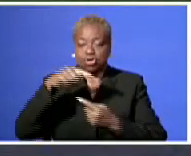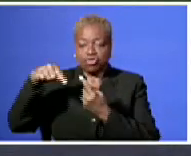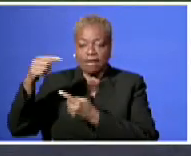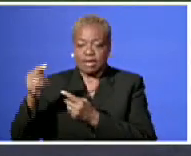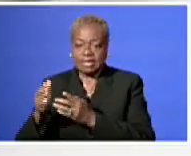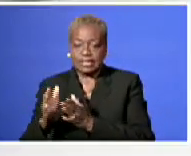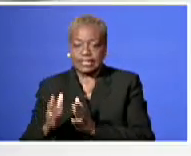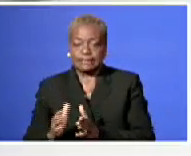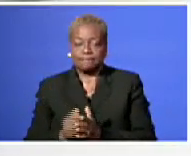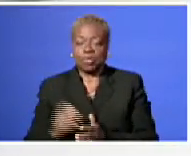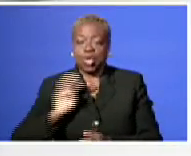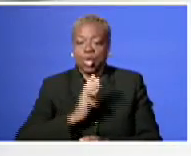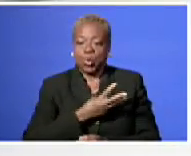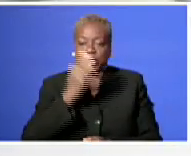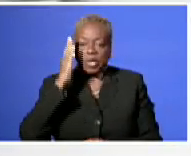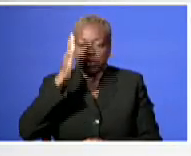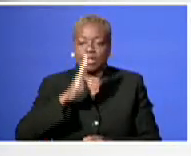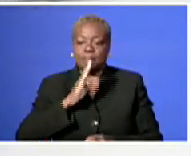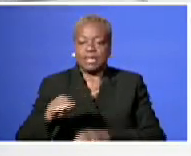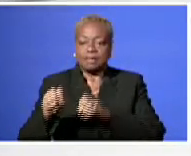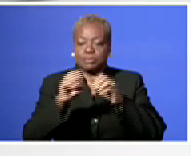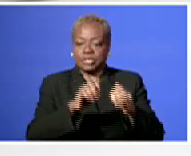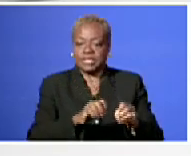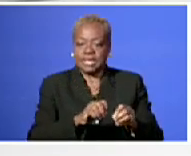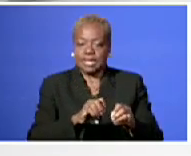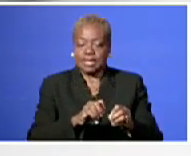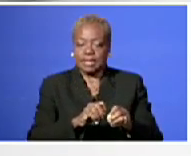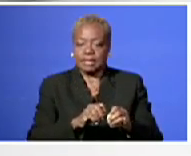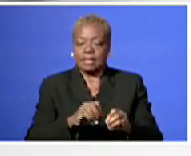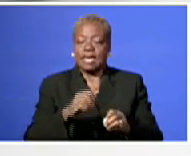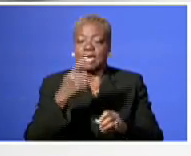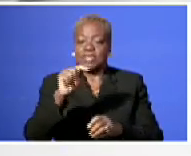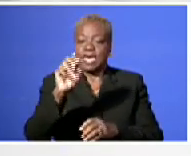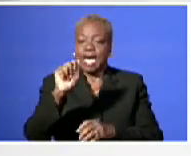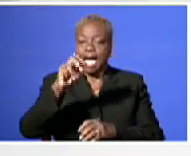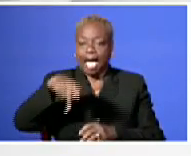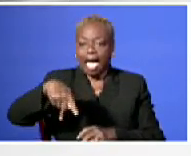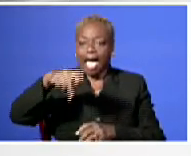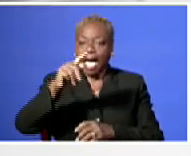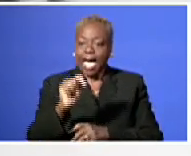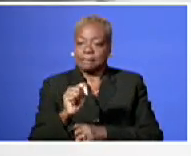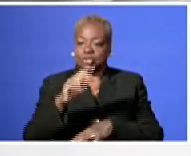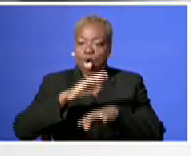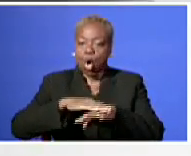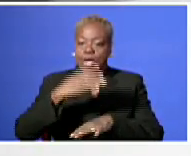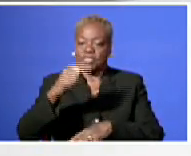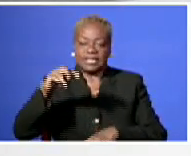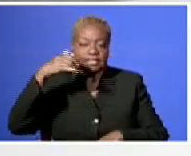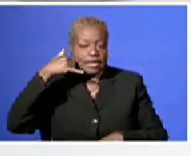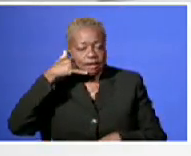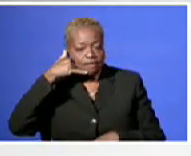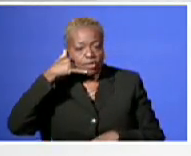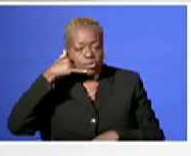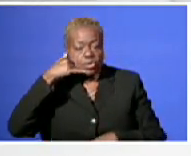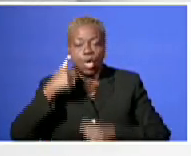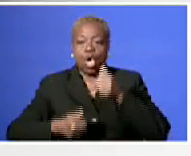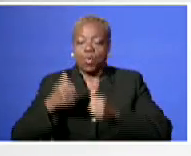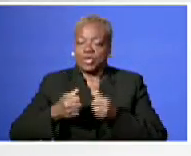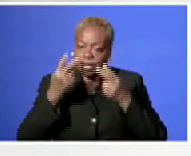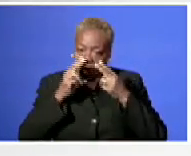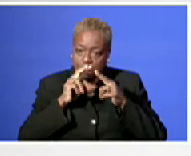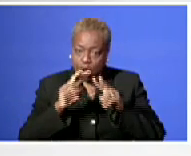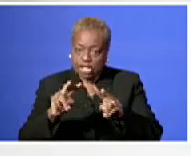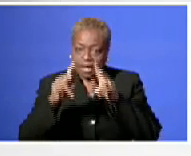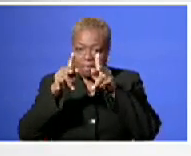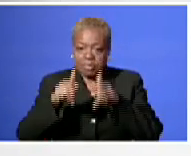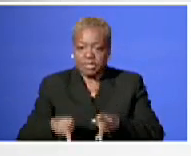We will be putting a app on their telephones, which will be able to monitor the